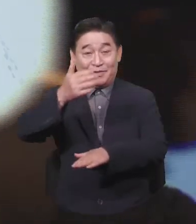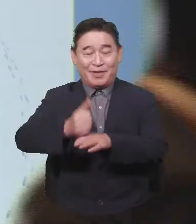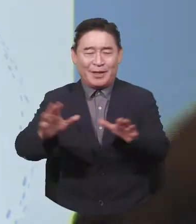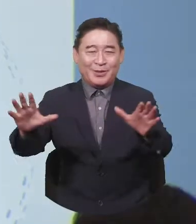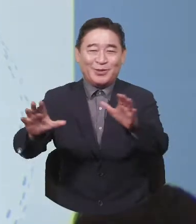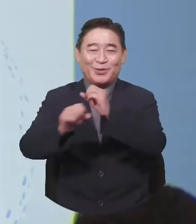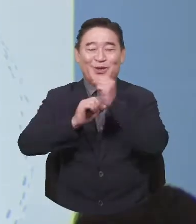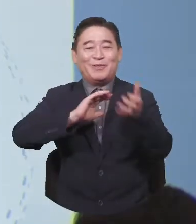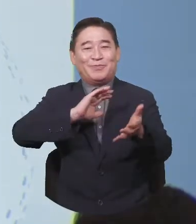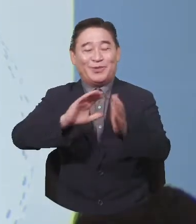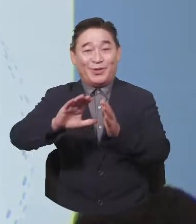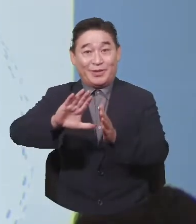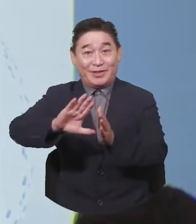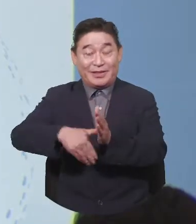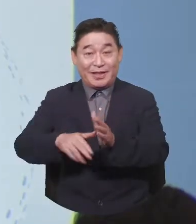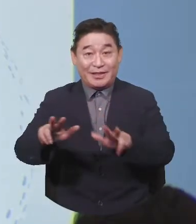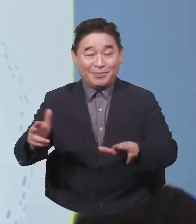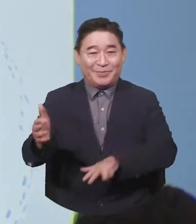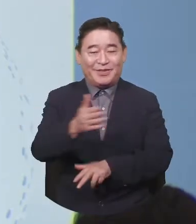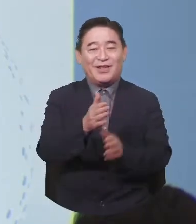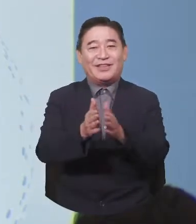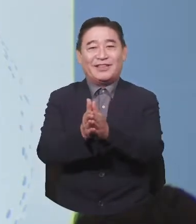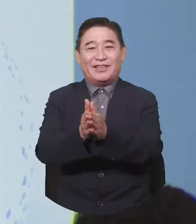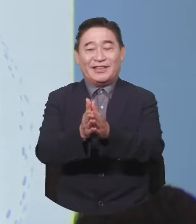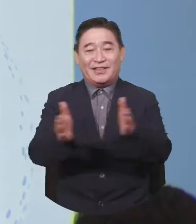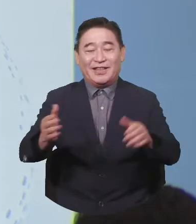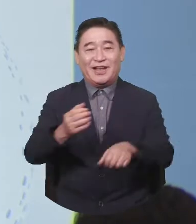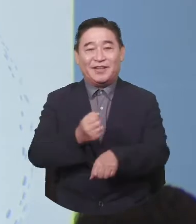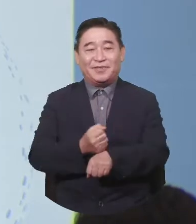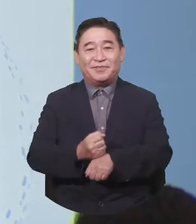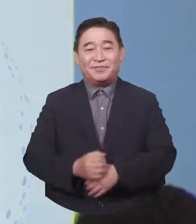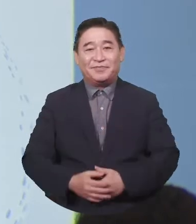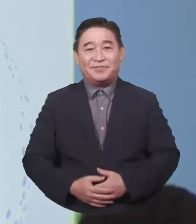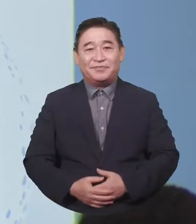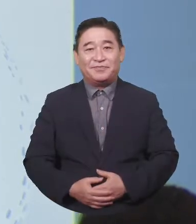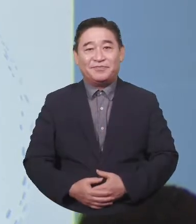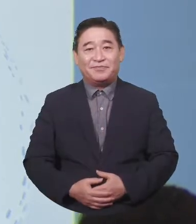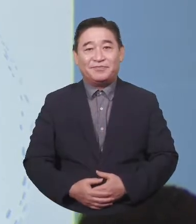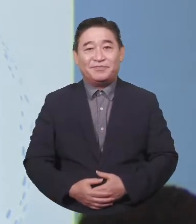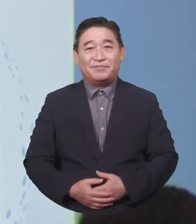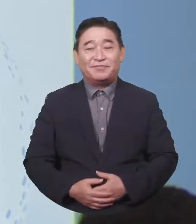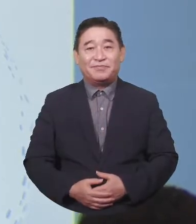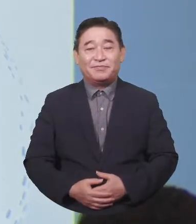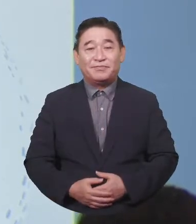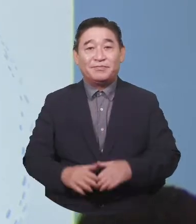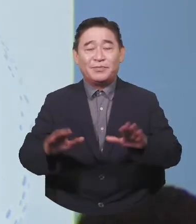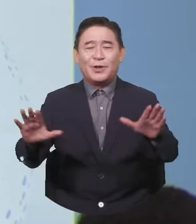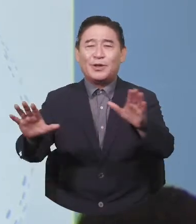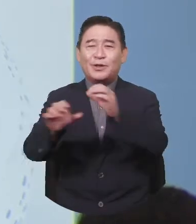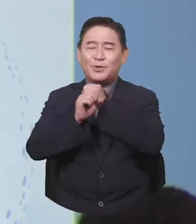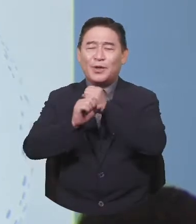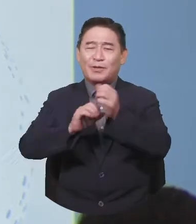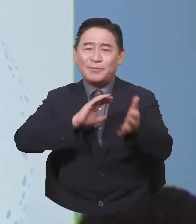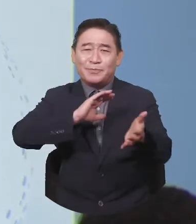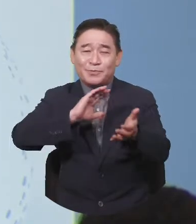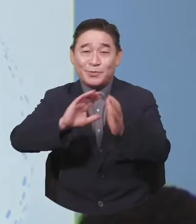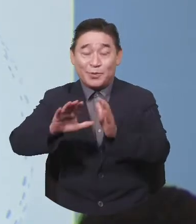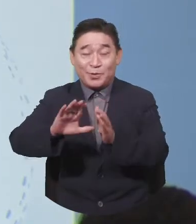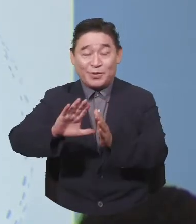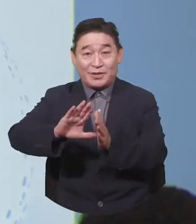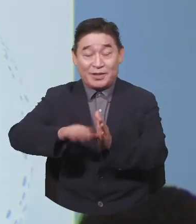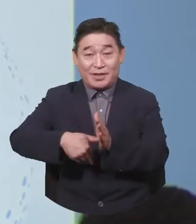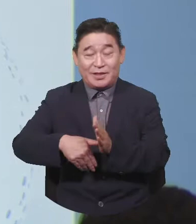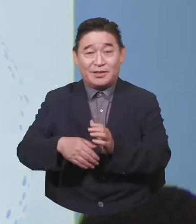the 15th Seoul ODA International Conference. And this roundtable session will be held under the theme